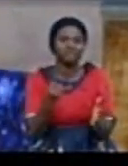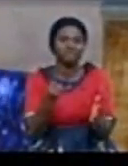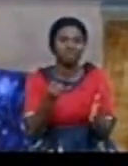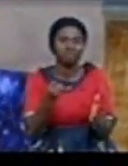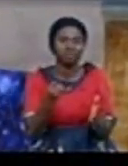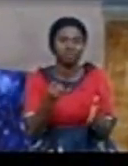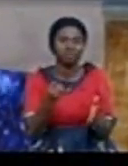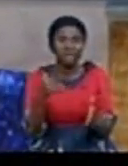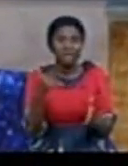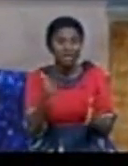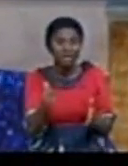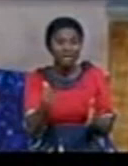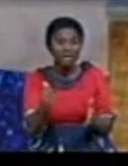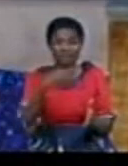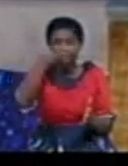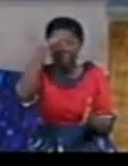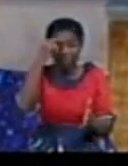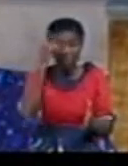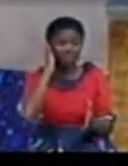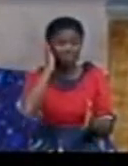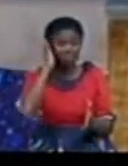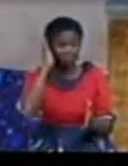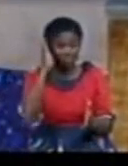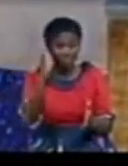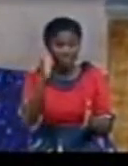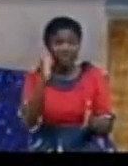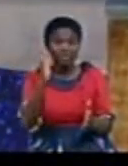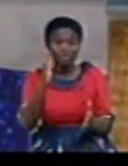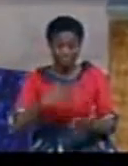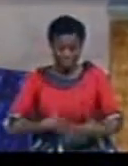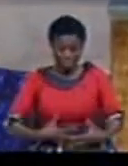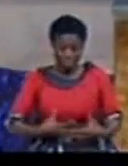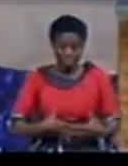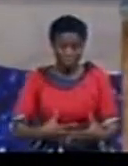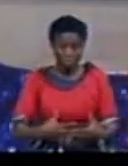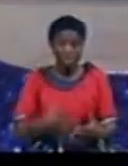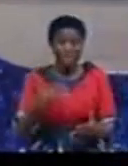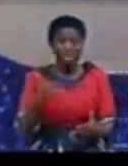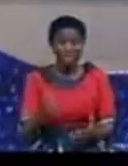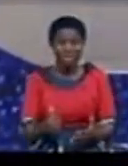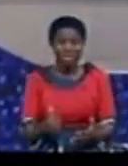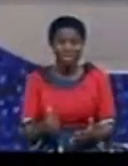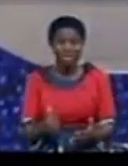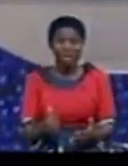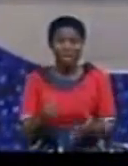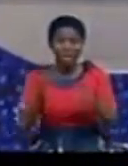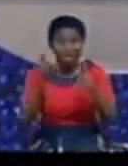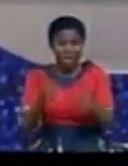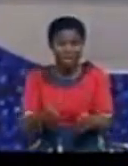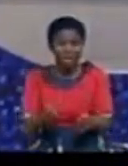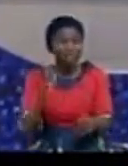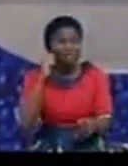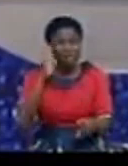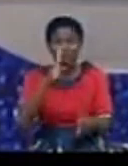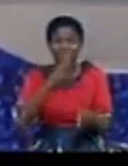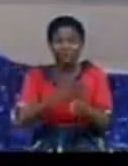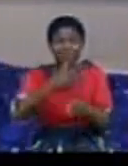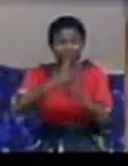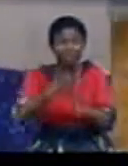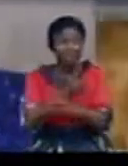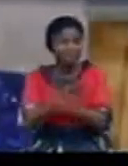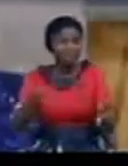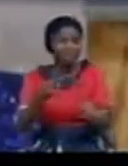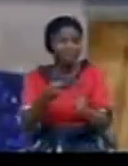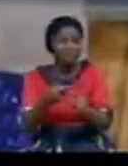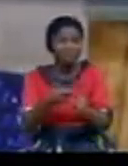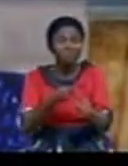conceive. A man shall be holy. A person shall be totally free from every